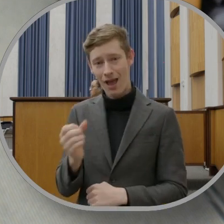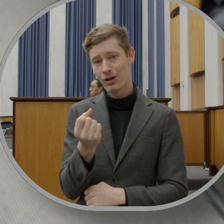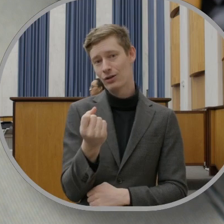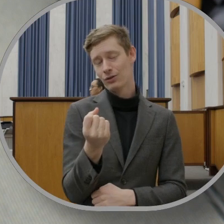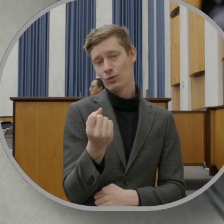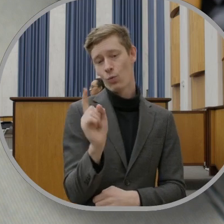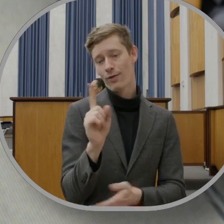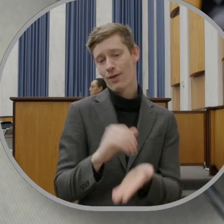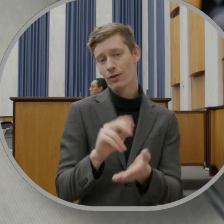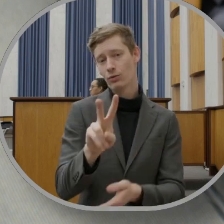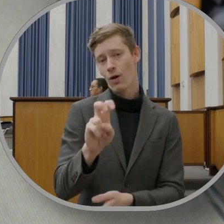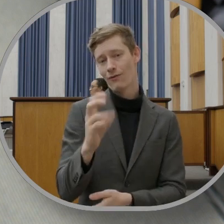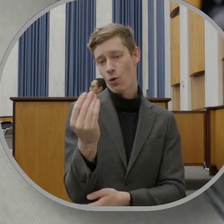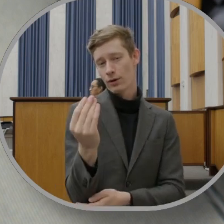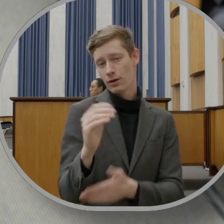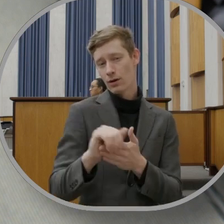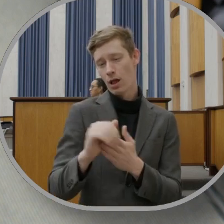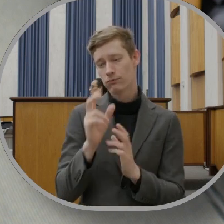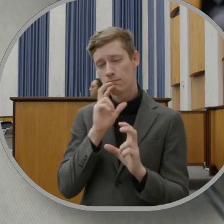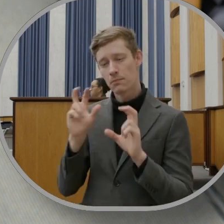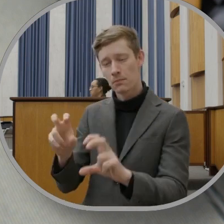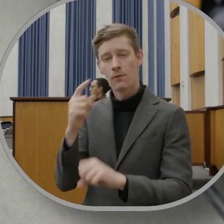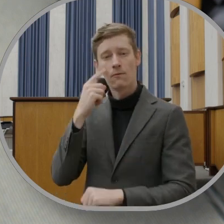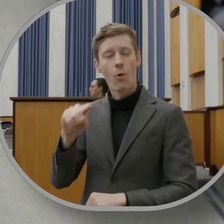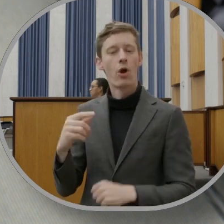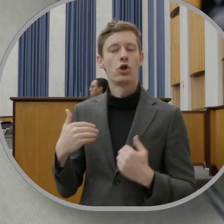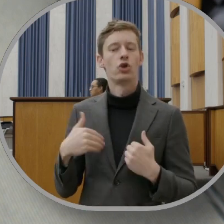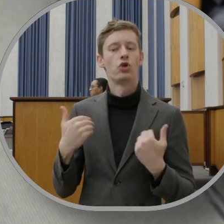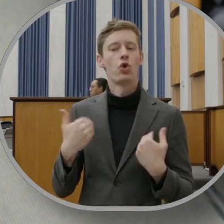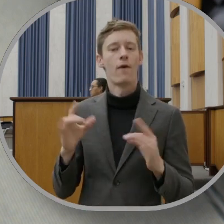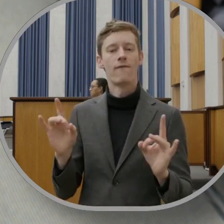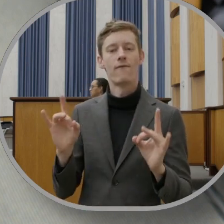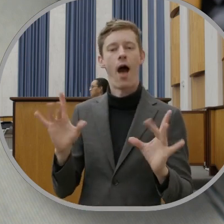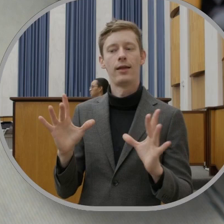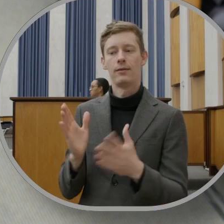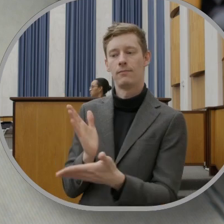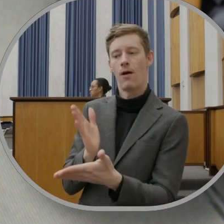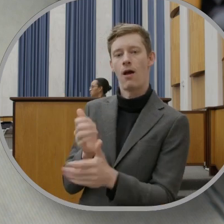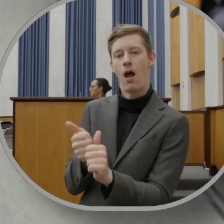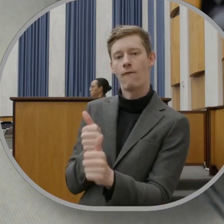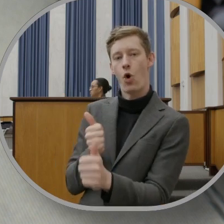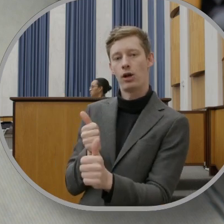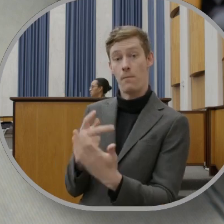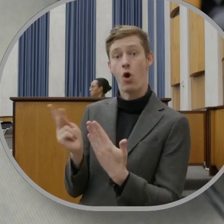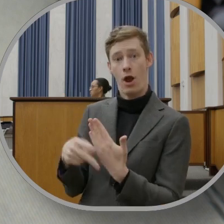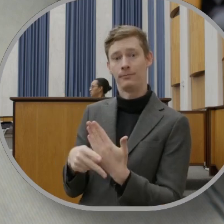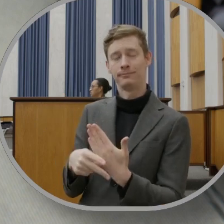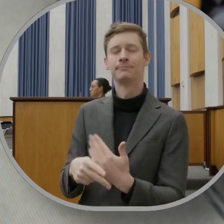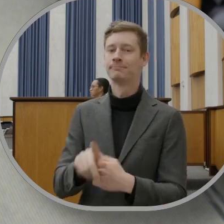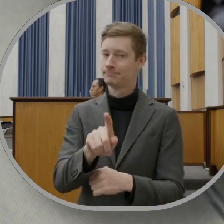$414,000 to the We Matter RVA Youth Violence Prevention Program. Additionally, as many of you